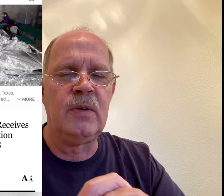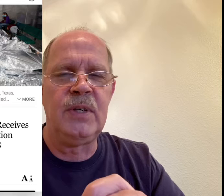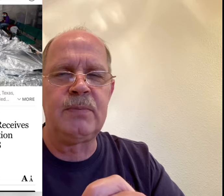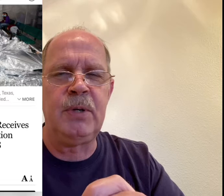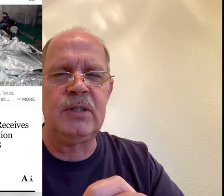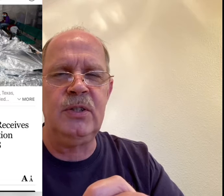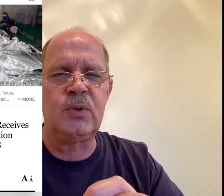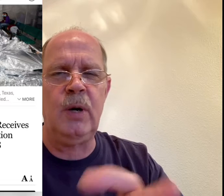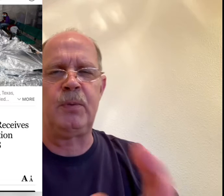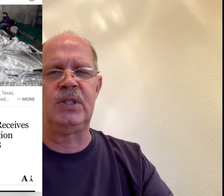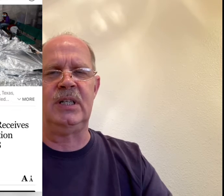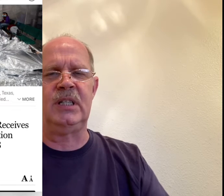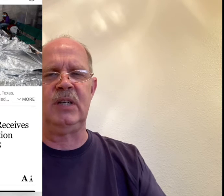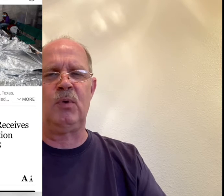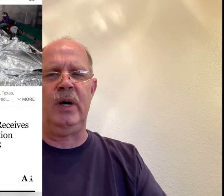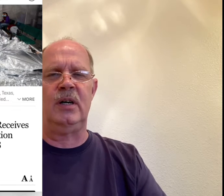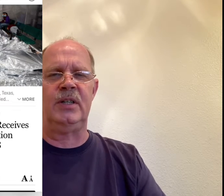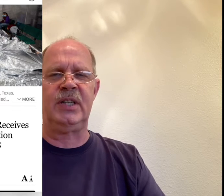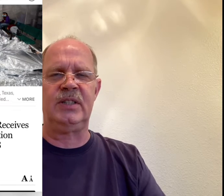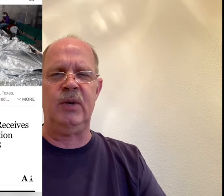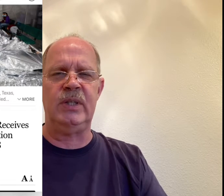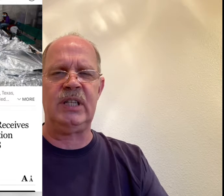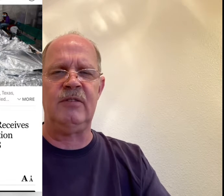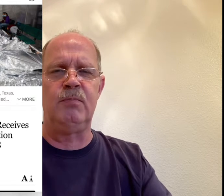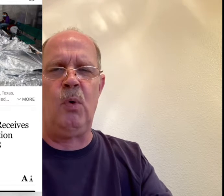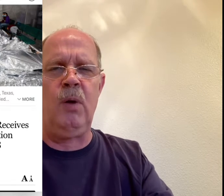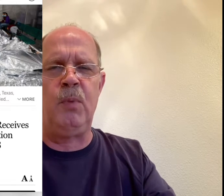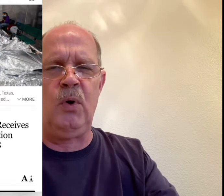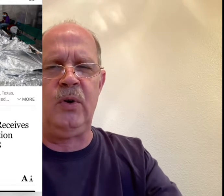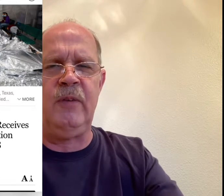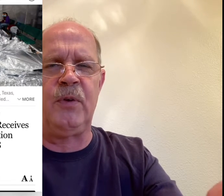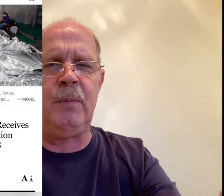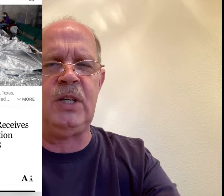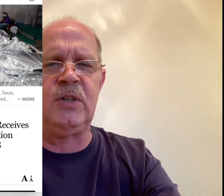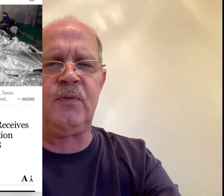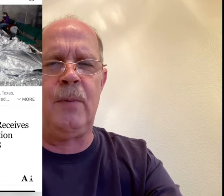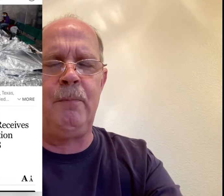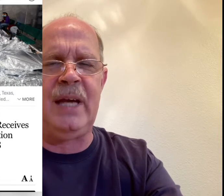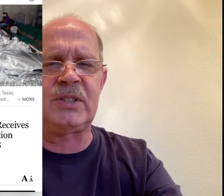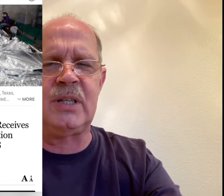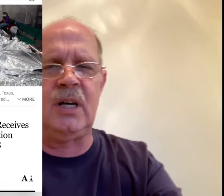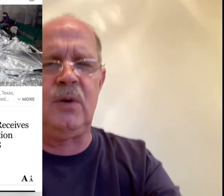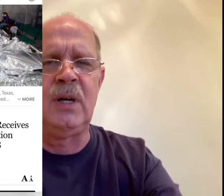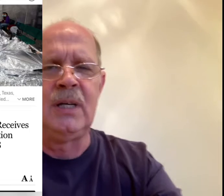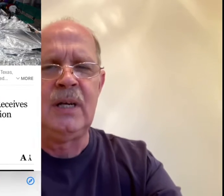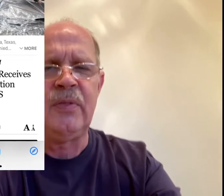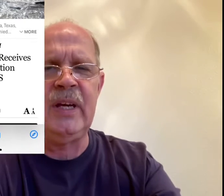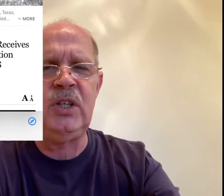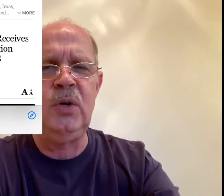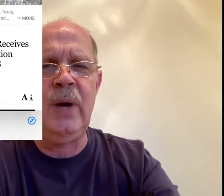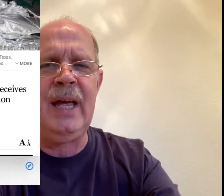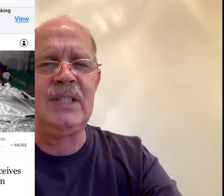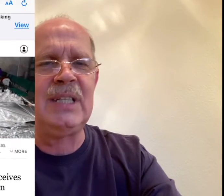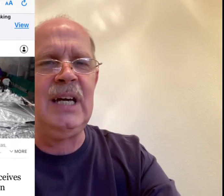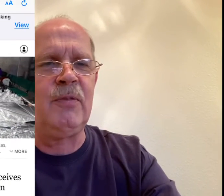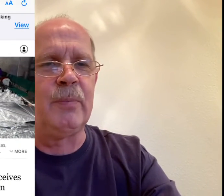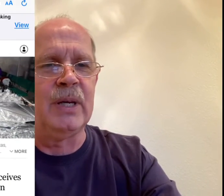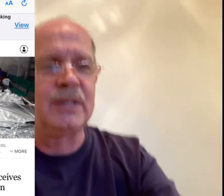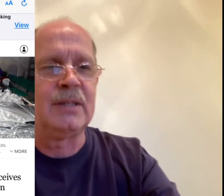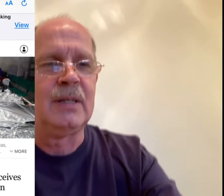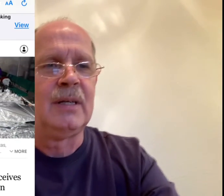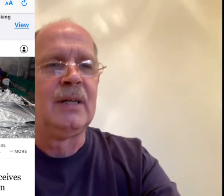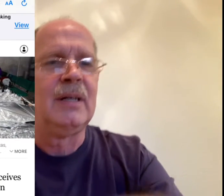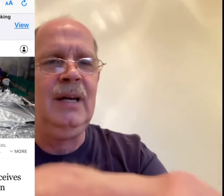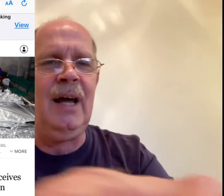There's one of his pictures. Representative Cuellar says he receives more border information from Mexico than U.S.